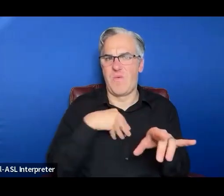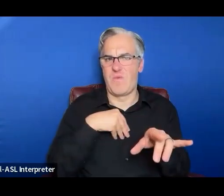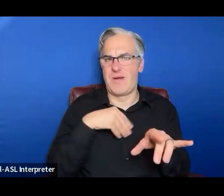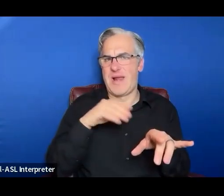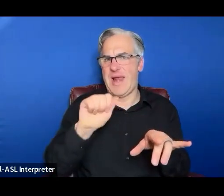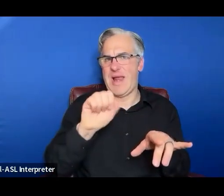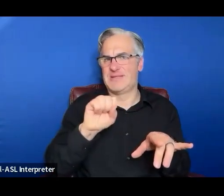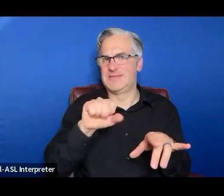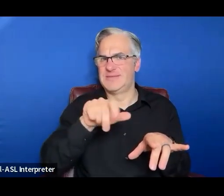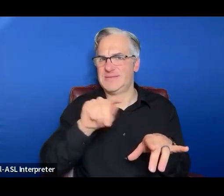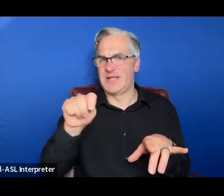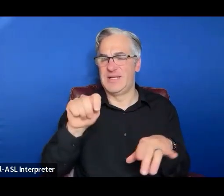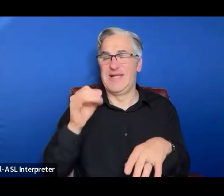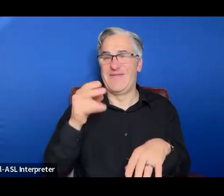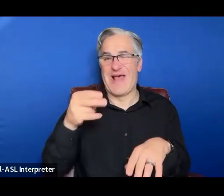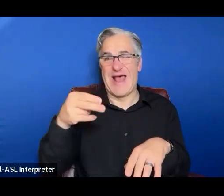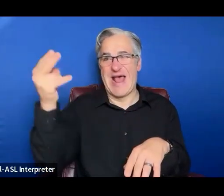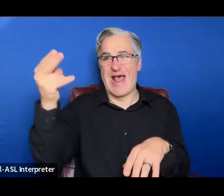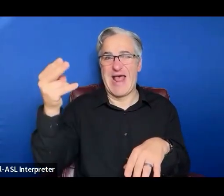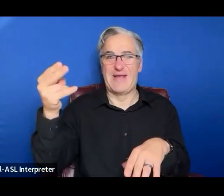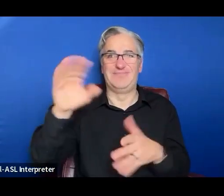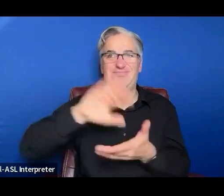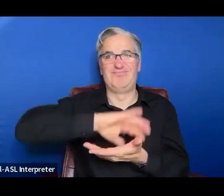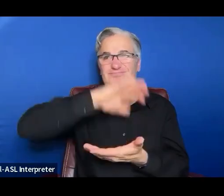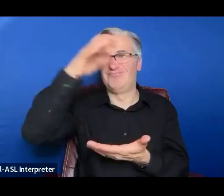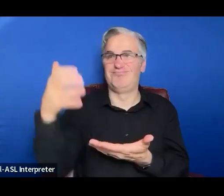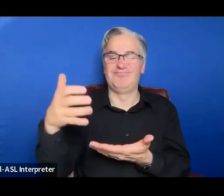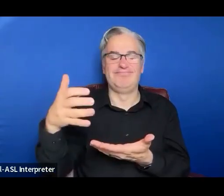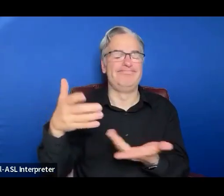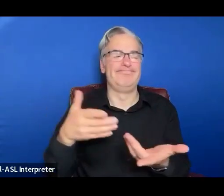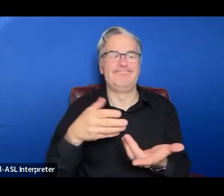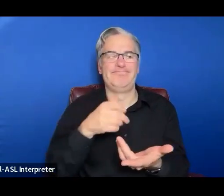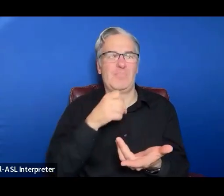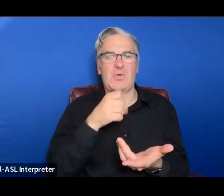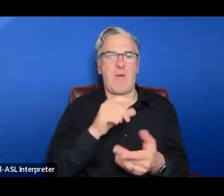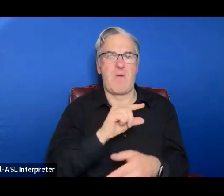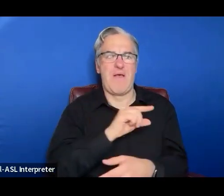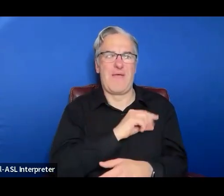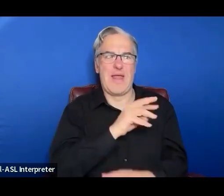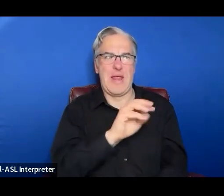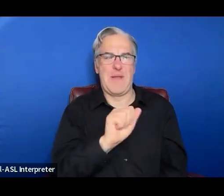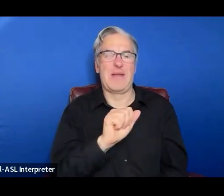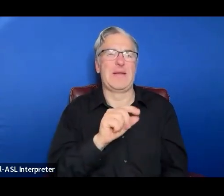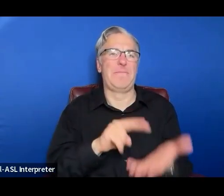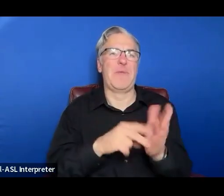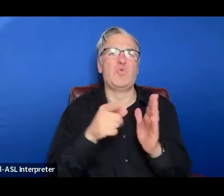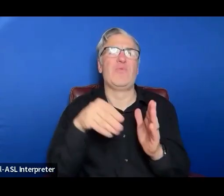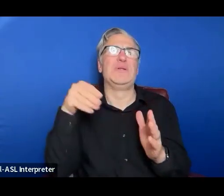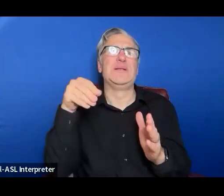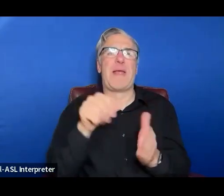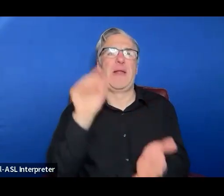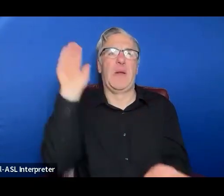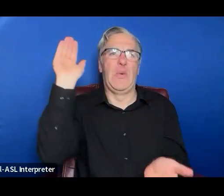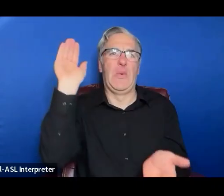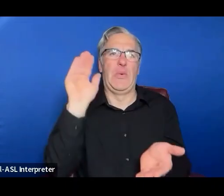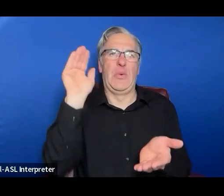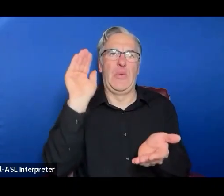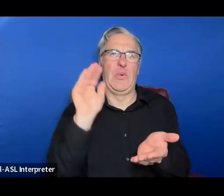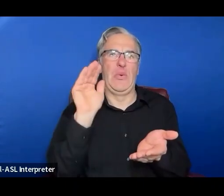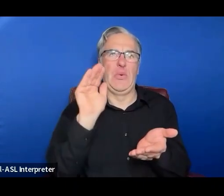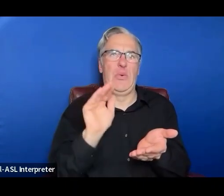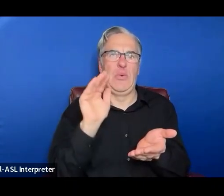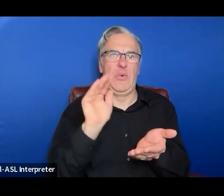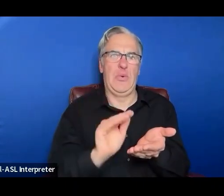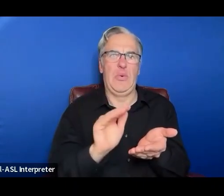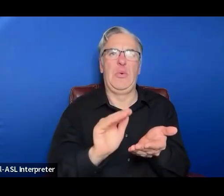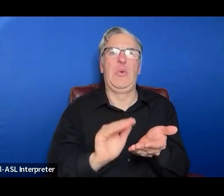accountable assets are too high to be eligible for medical assistance, they're going to ask you to spend down some of those assets